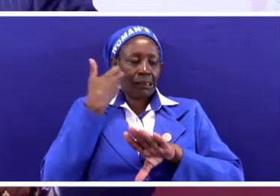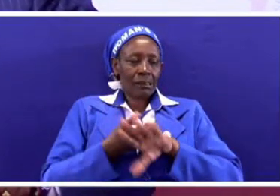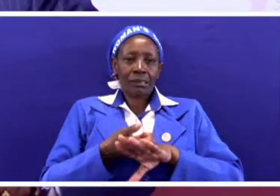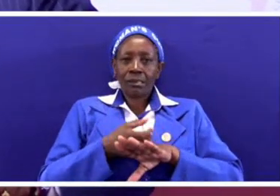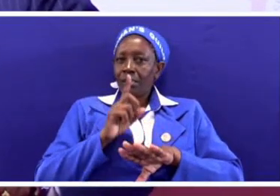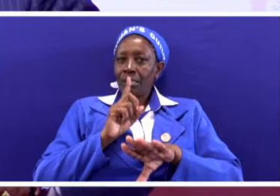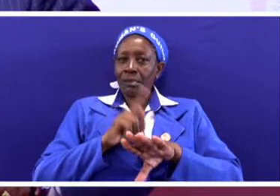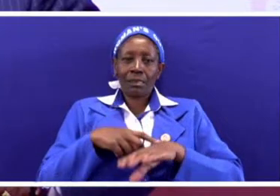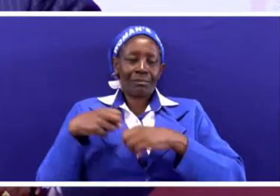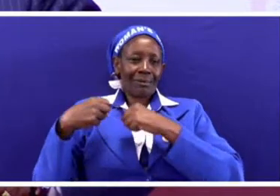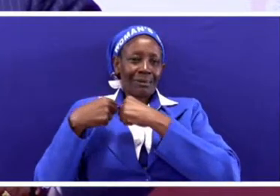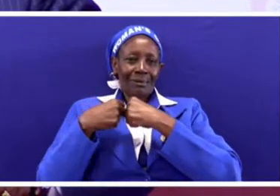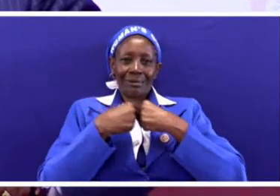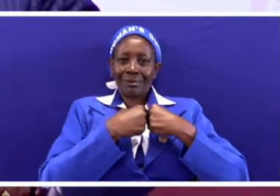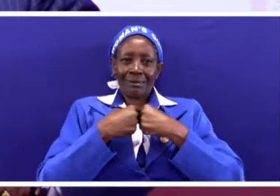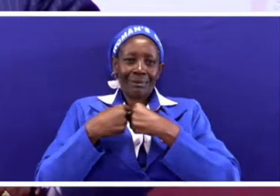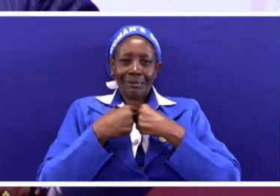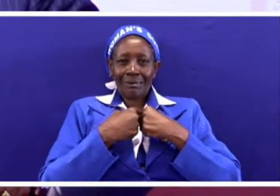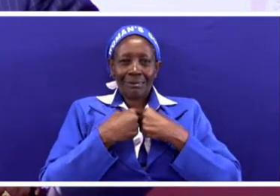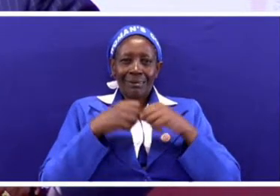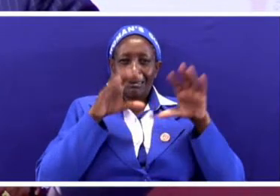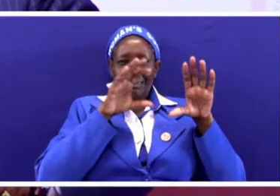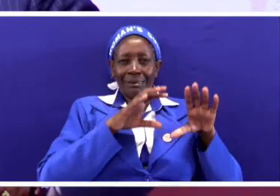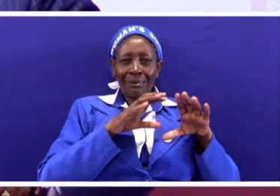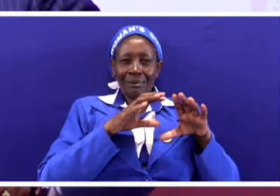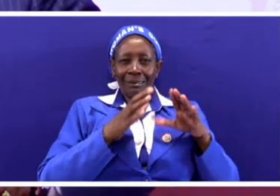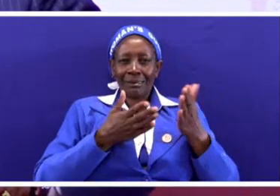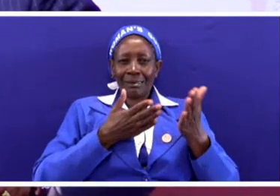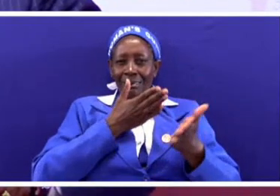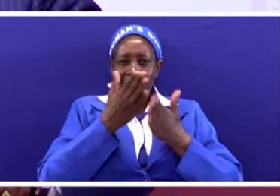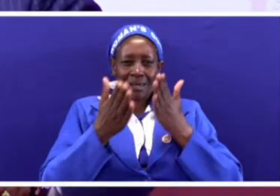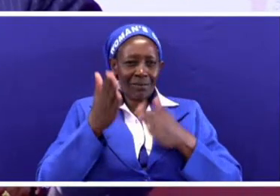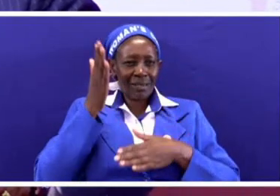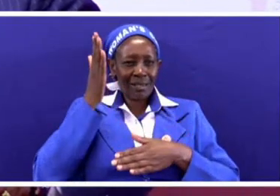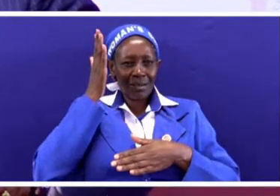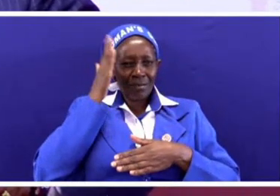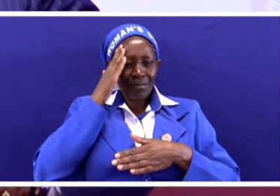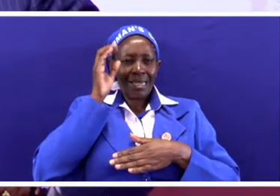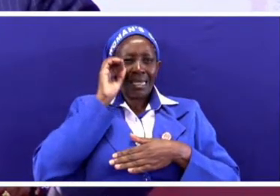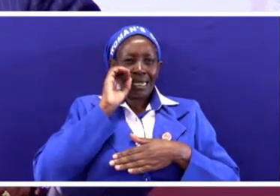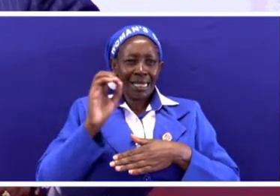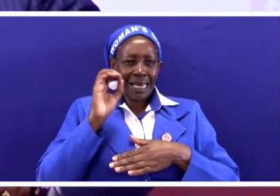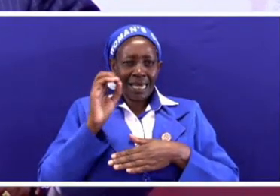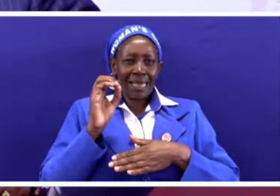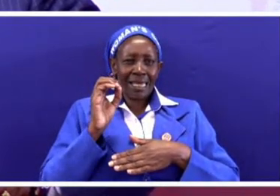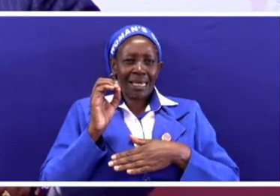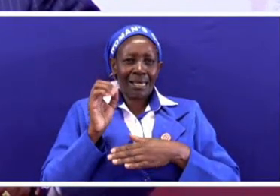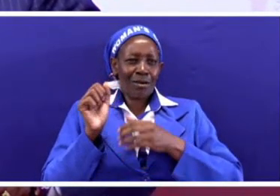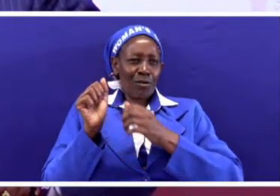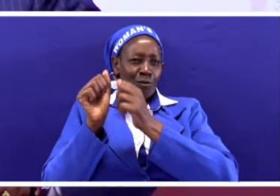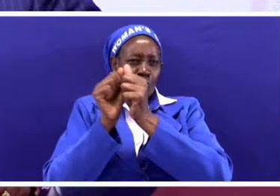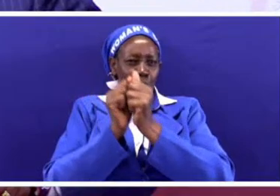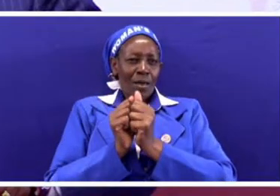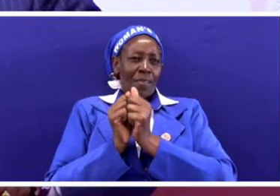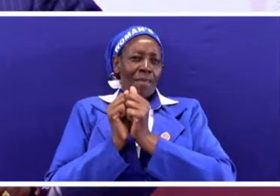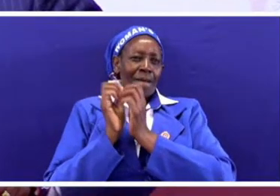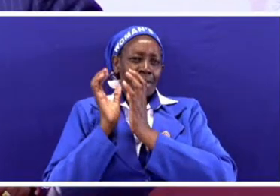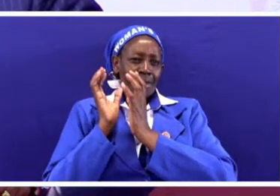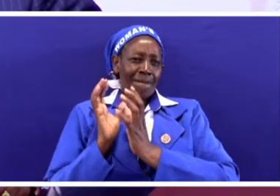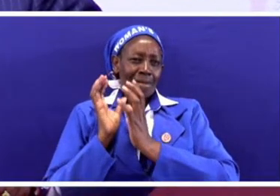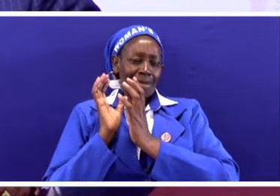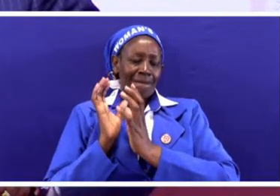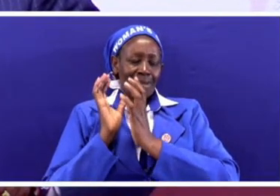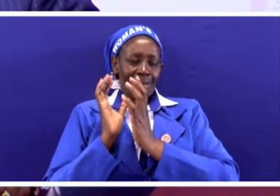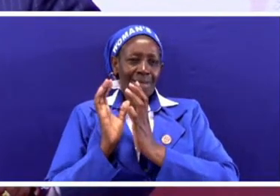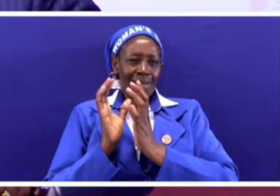times. We are serving not knowing what lies ahead of us. We are serving with a huge burden, huge